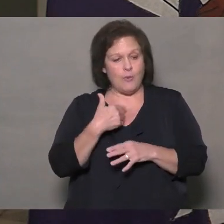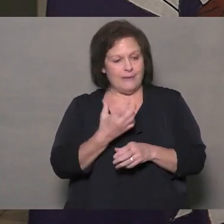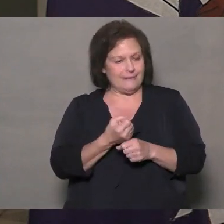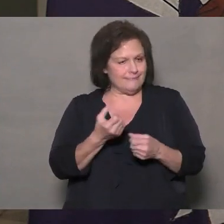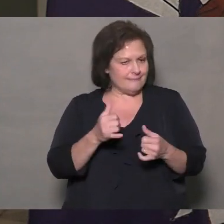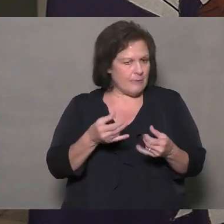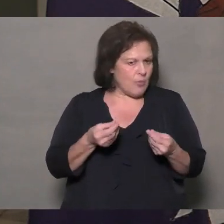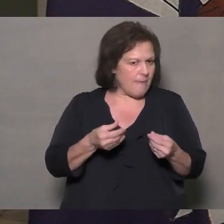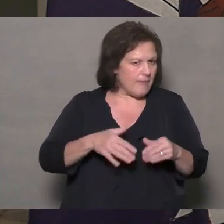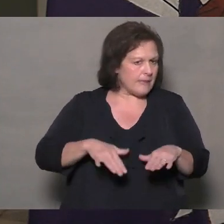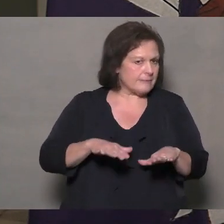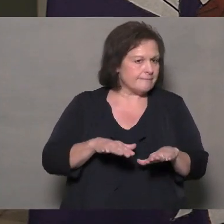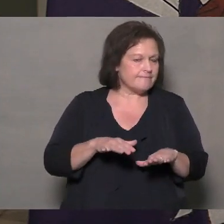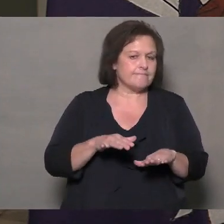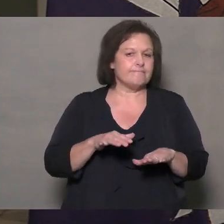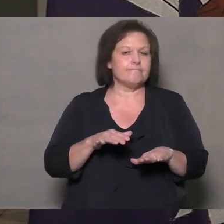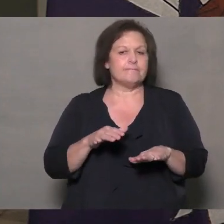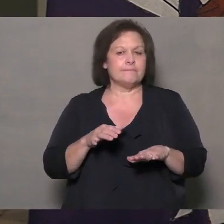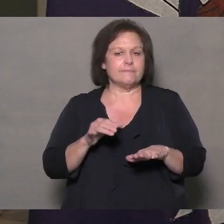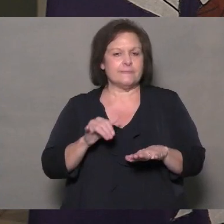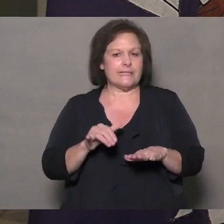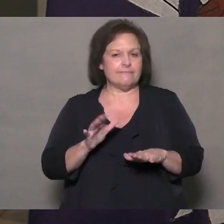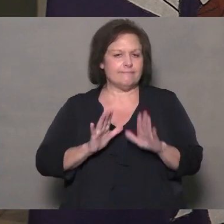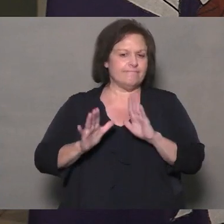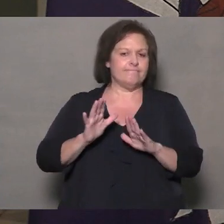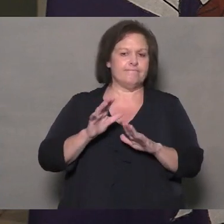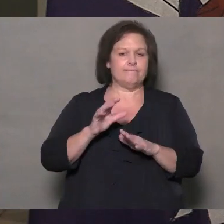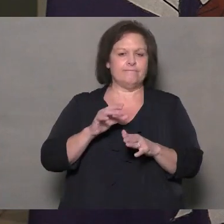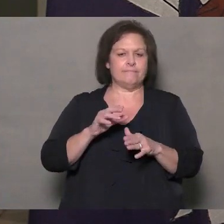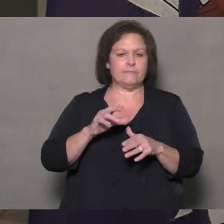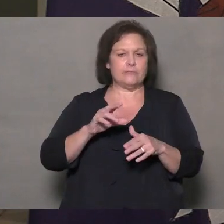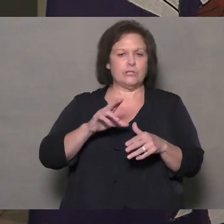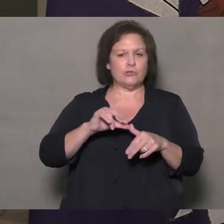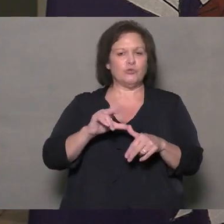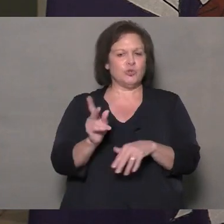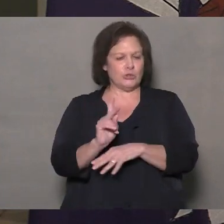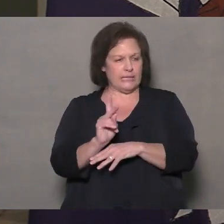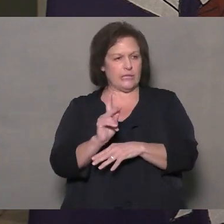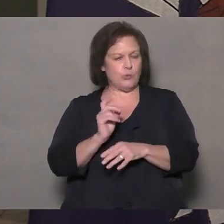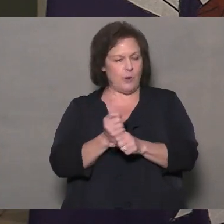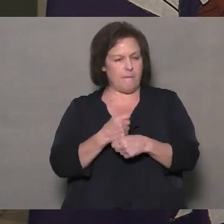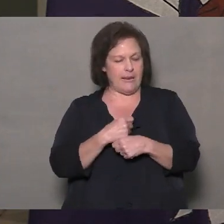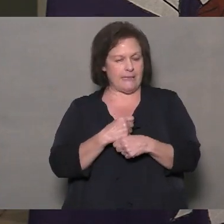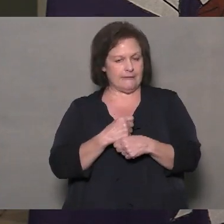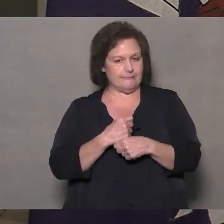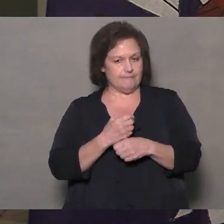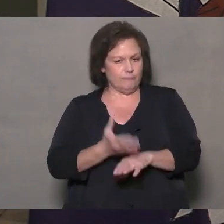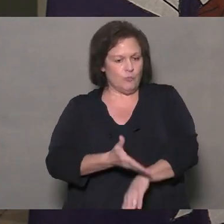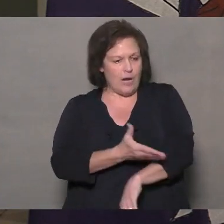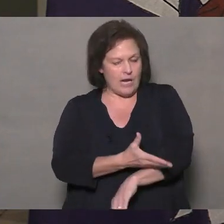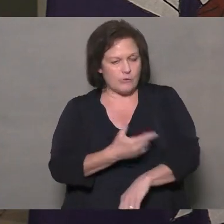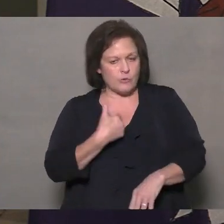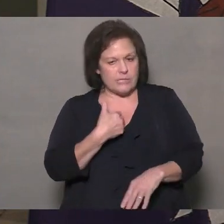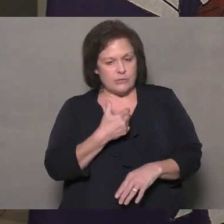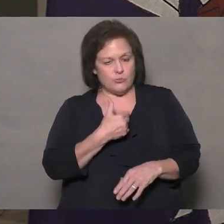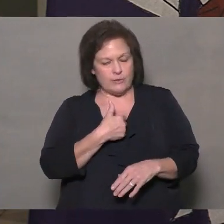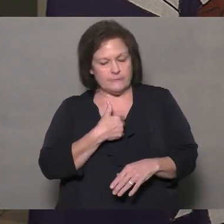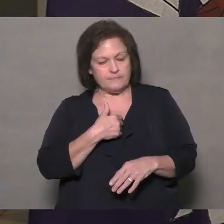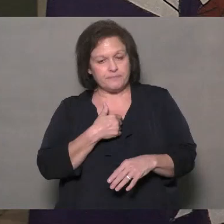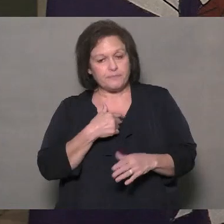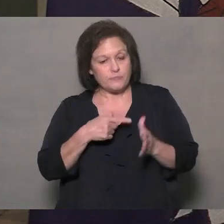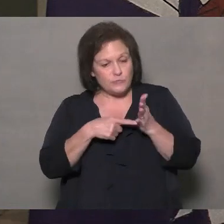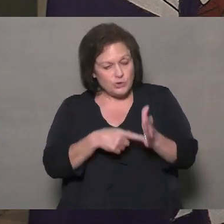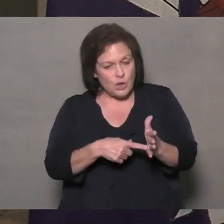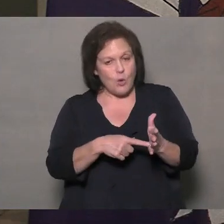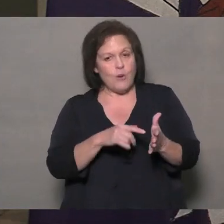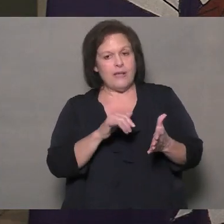that have languished since Katrina back into commerce. We're making progress. We're demonstrating that as